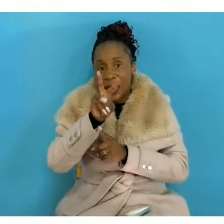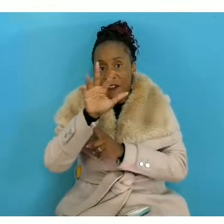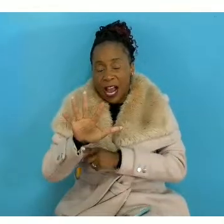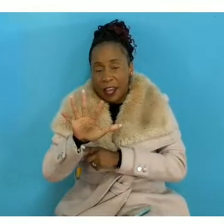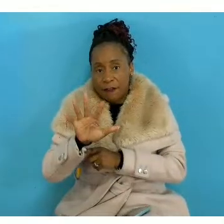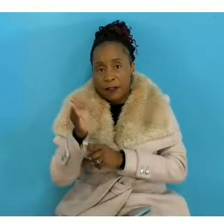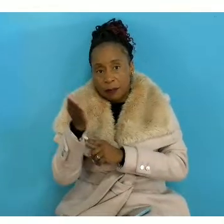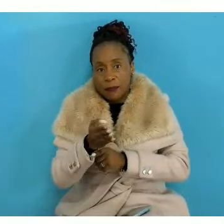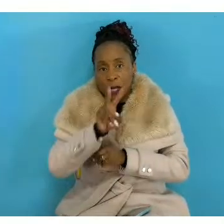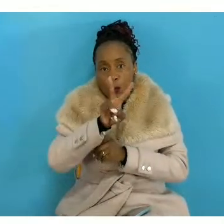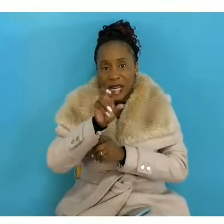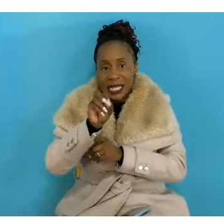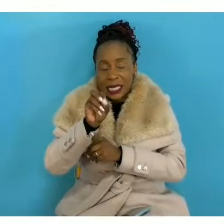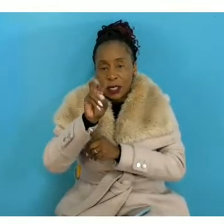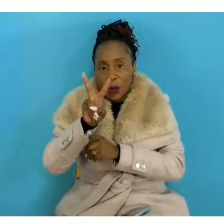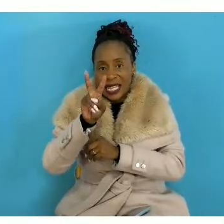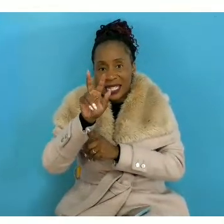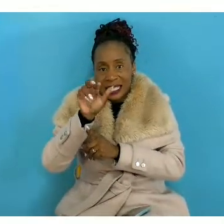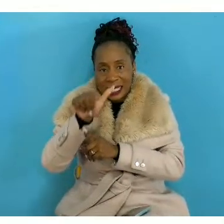2025-2026,